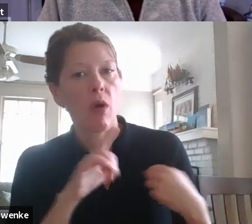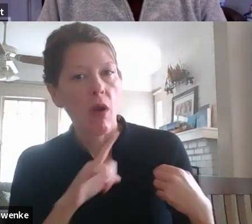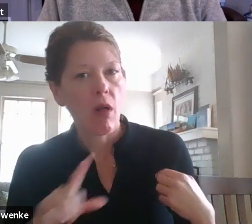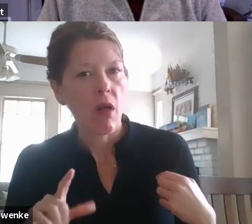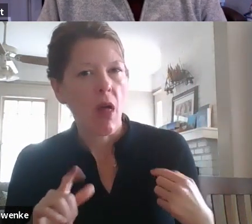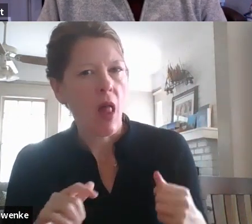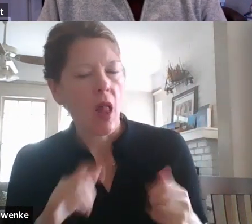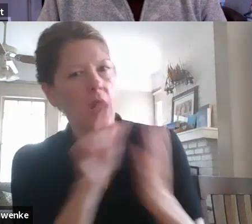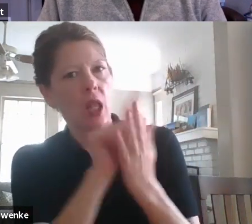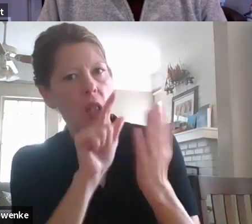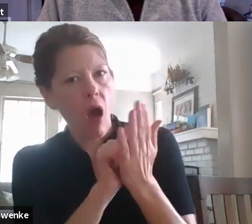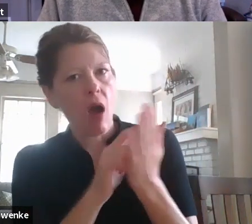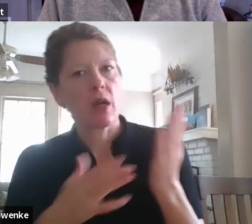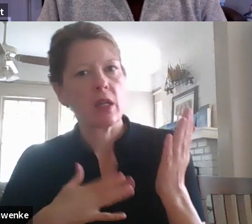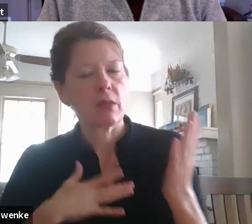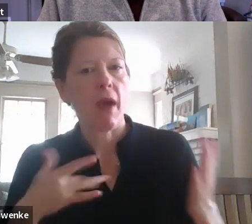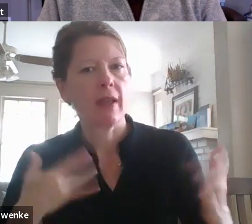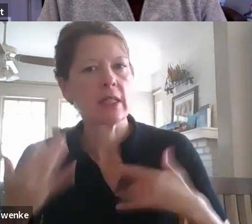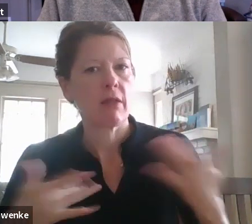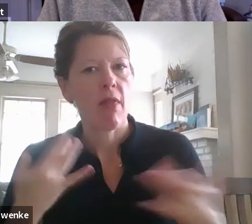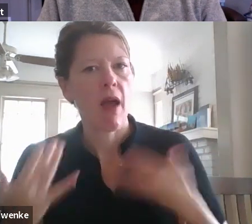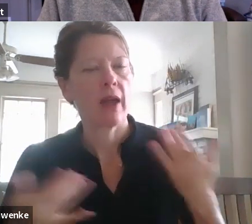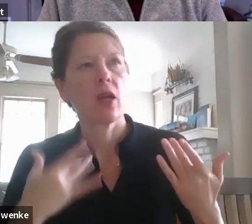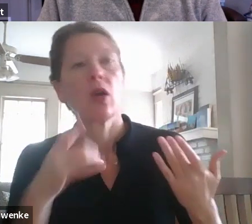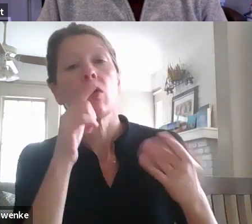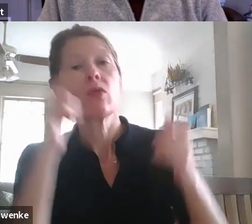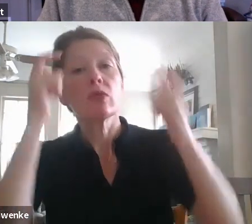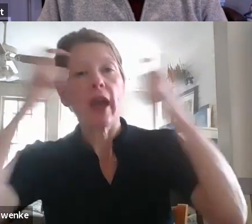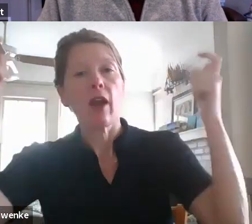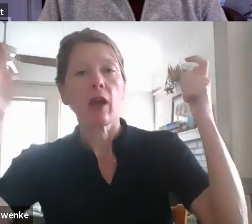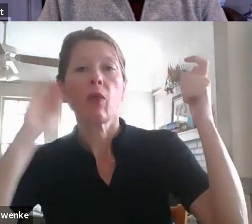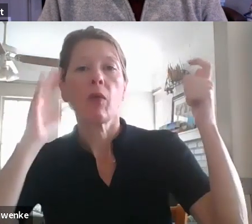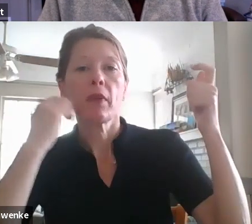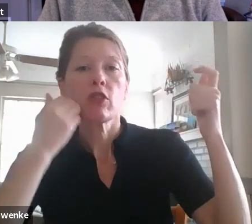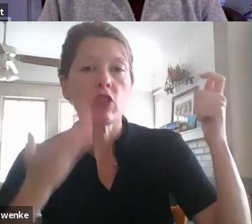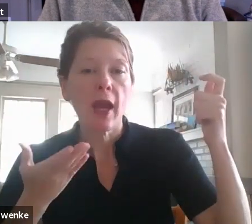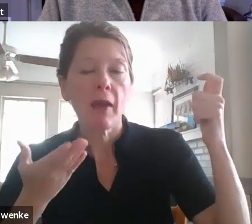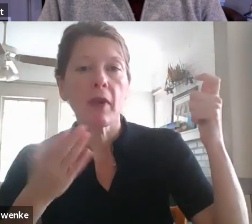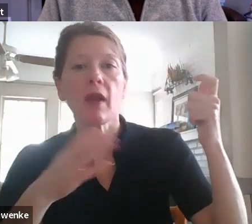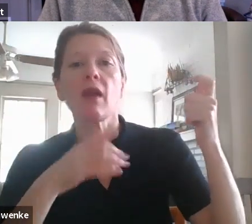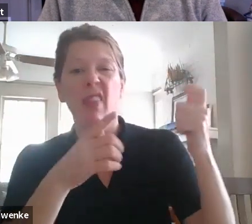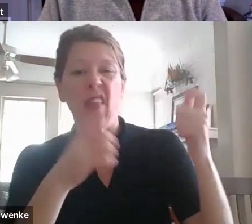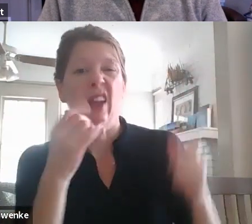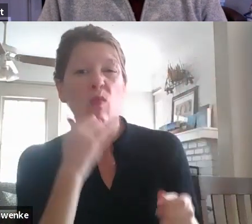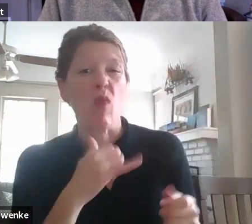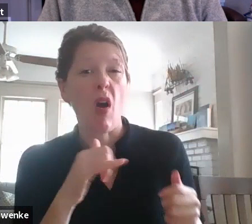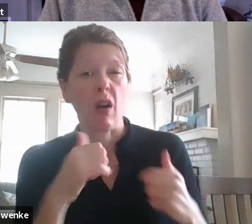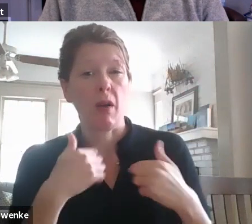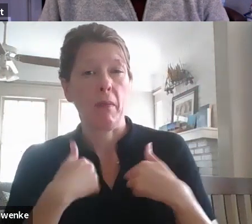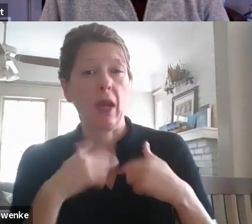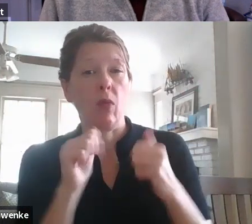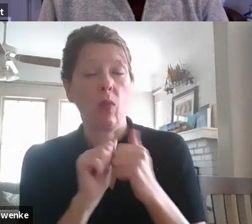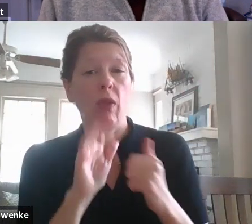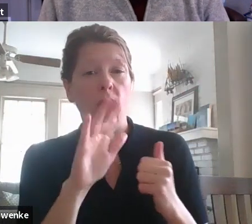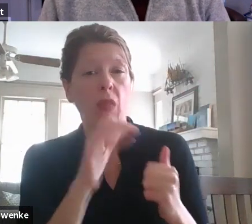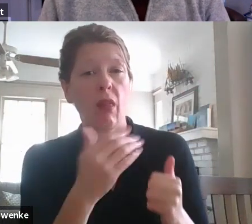Let the arrogant be put to shame, for they wrong me with lies. But I will meditate on your